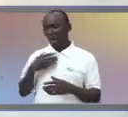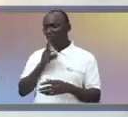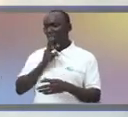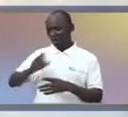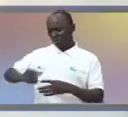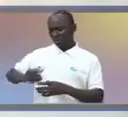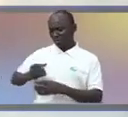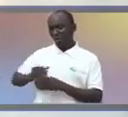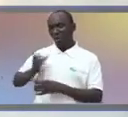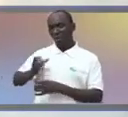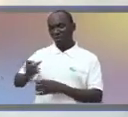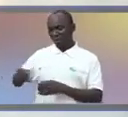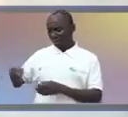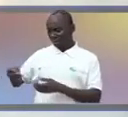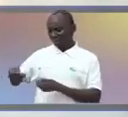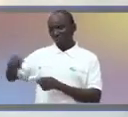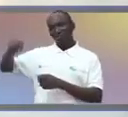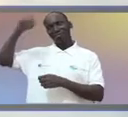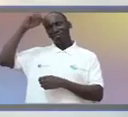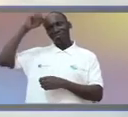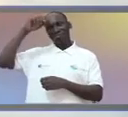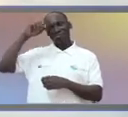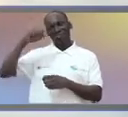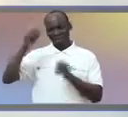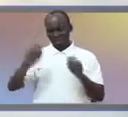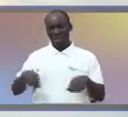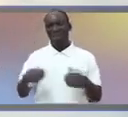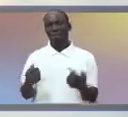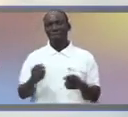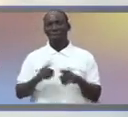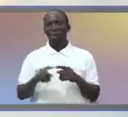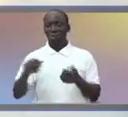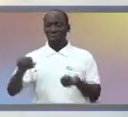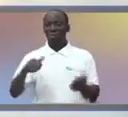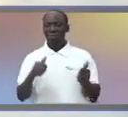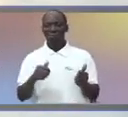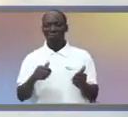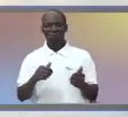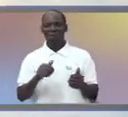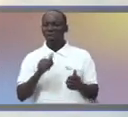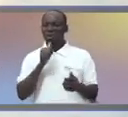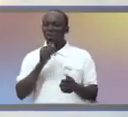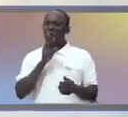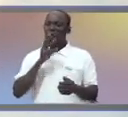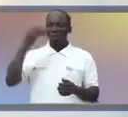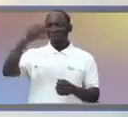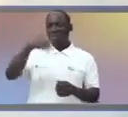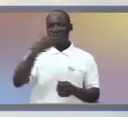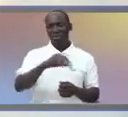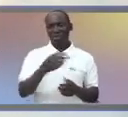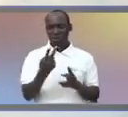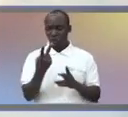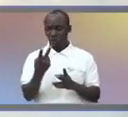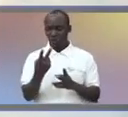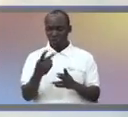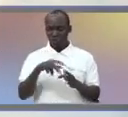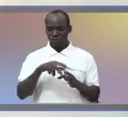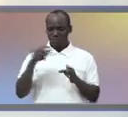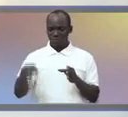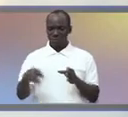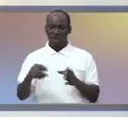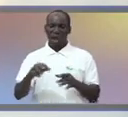enyem petesu. To mu sane ko nsio nu mo se Philip ni opiani na obo no esu. Je su boy o sie. Bible be bia sa